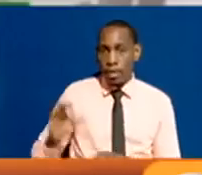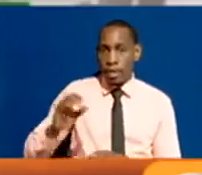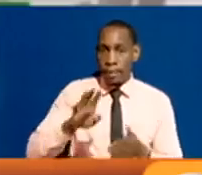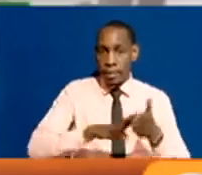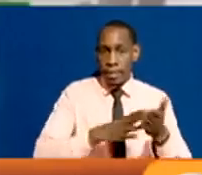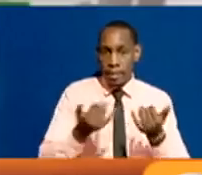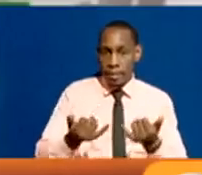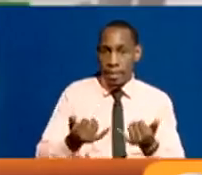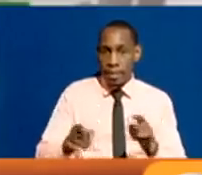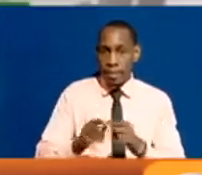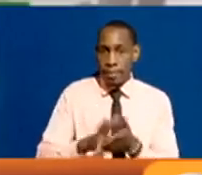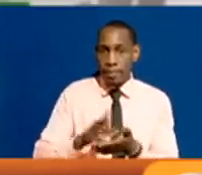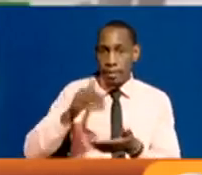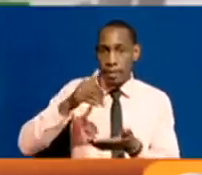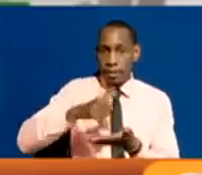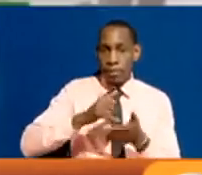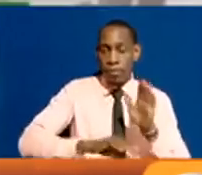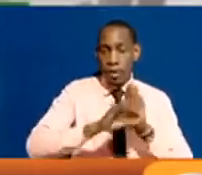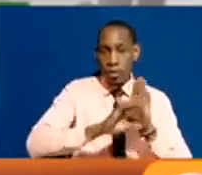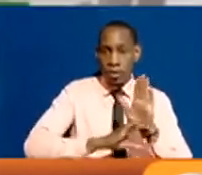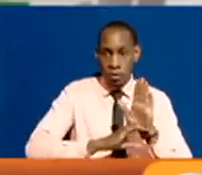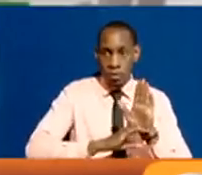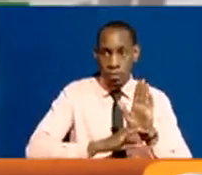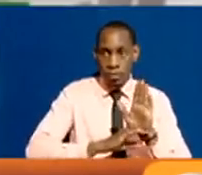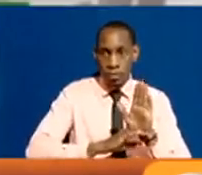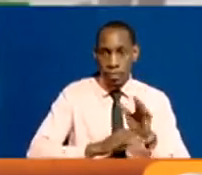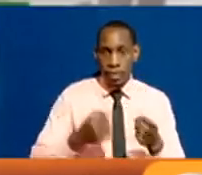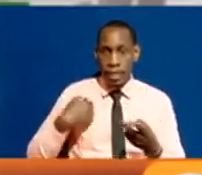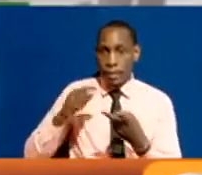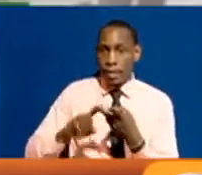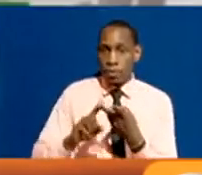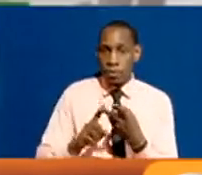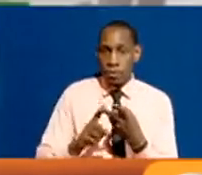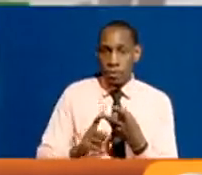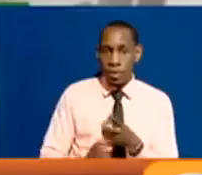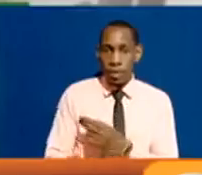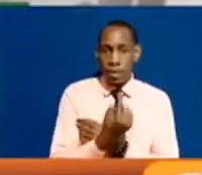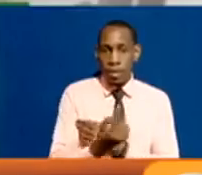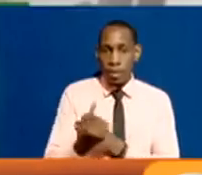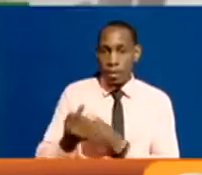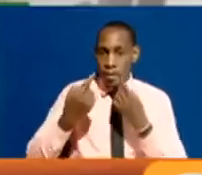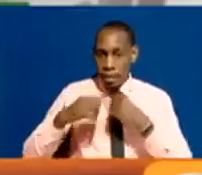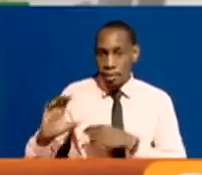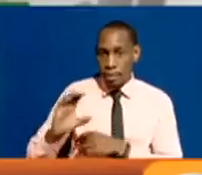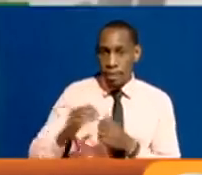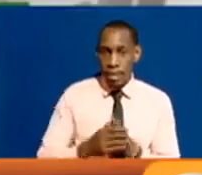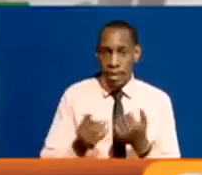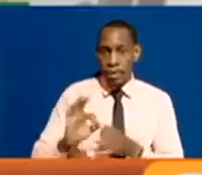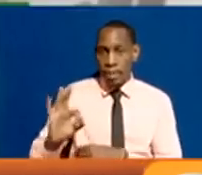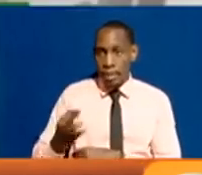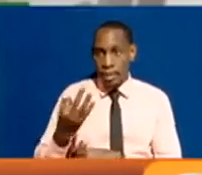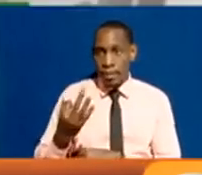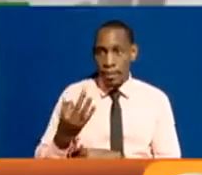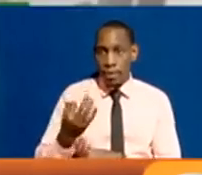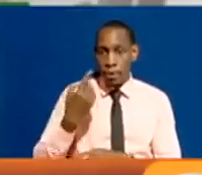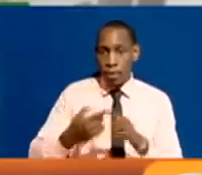model as contained in the Constitution. Secondly, each naming of cabinet, this being the third in